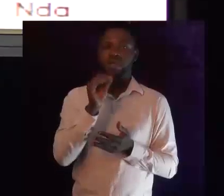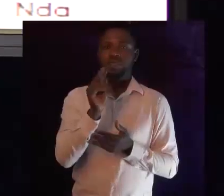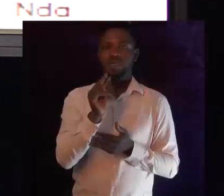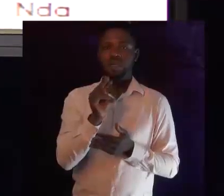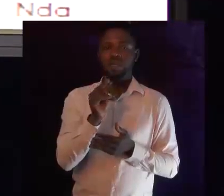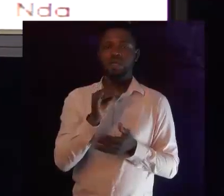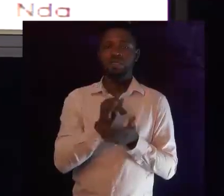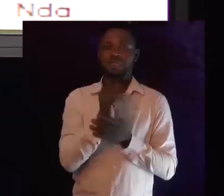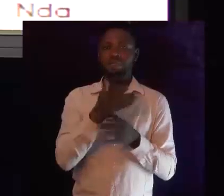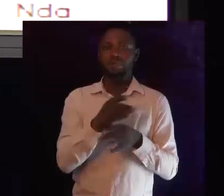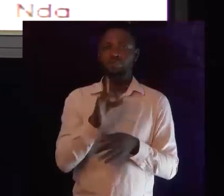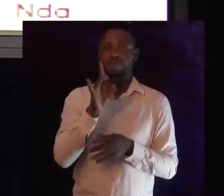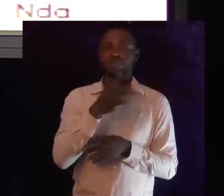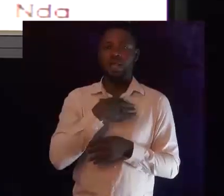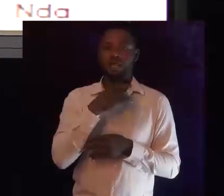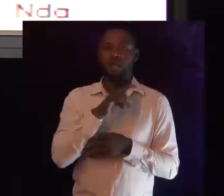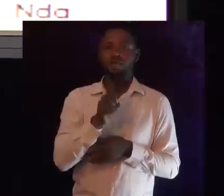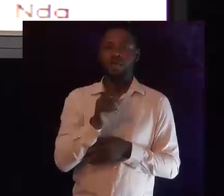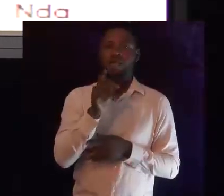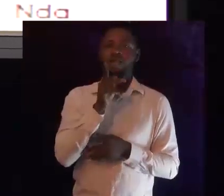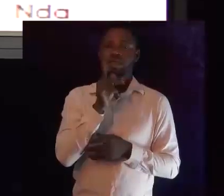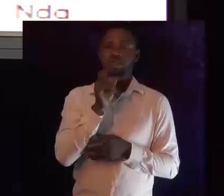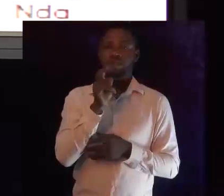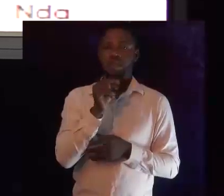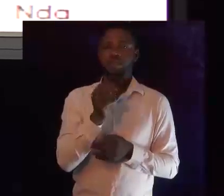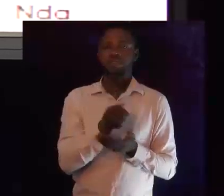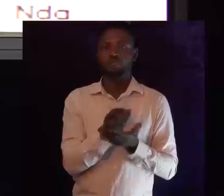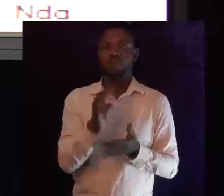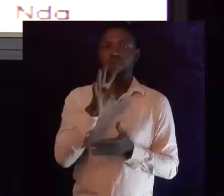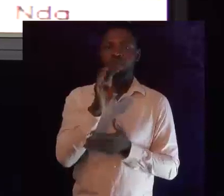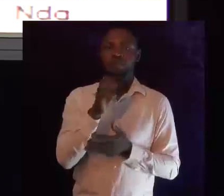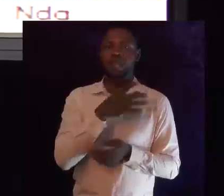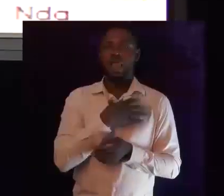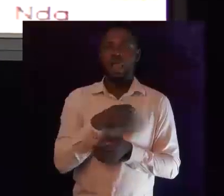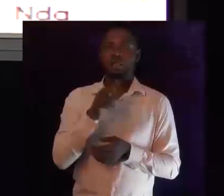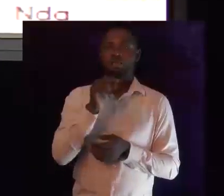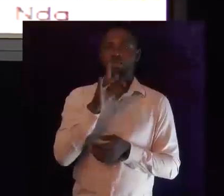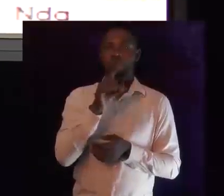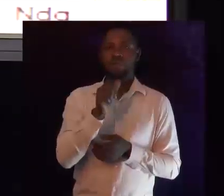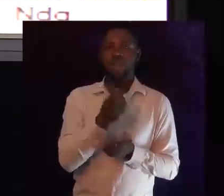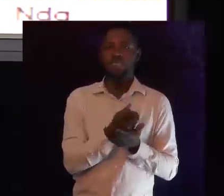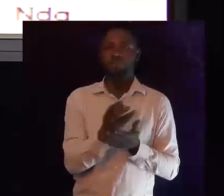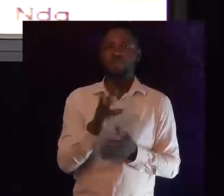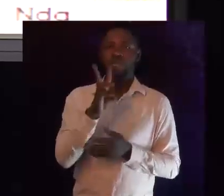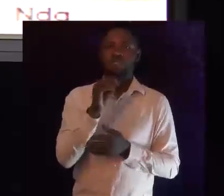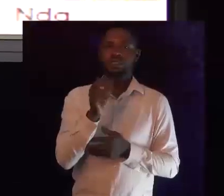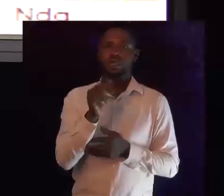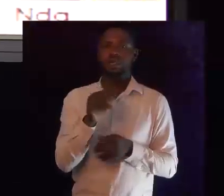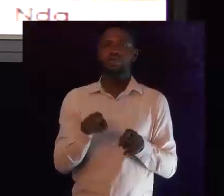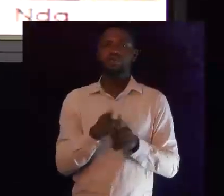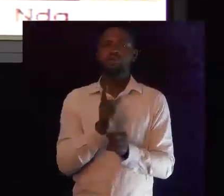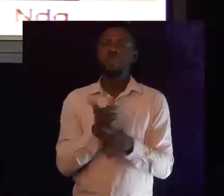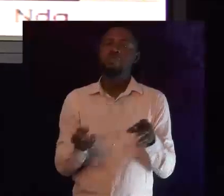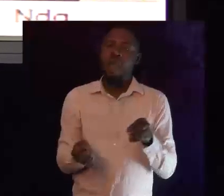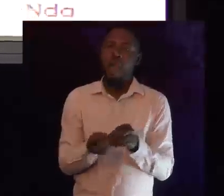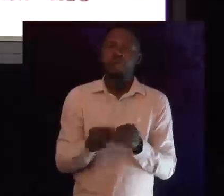90 naira, because that's between 80 and 100. Ken spent 40 naira, and Unda spent 60 naira. So we're just going